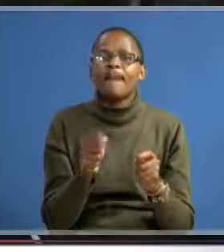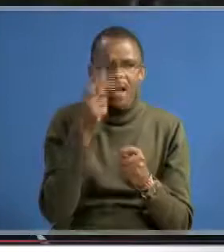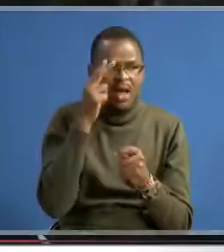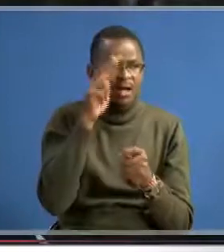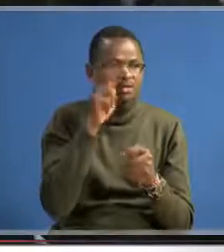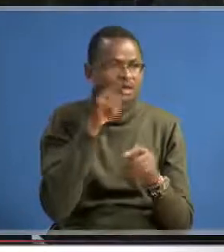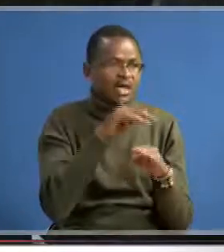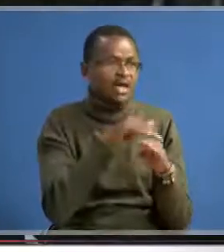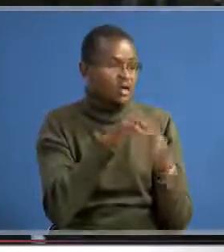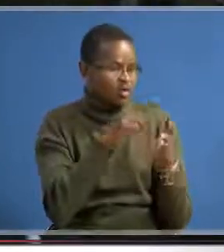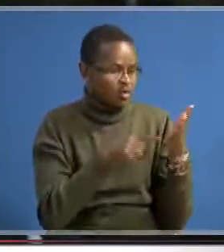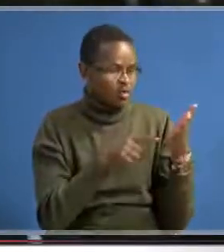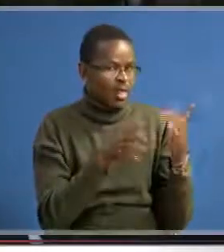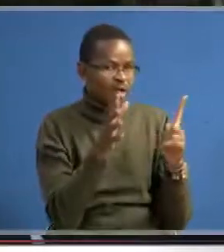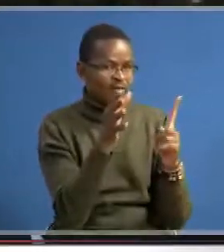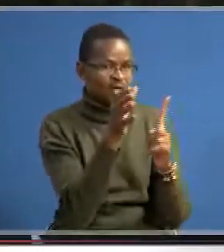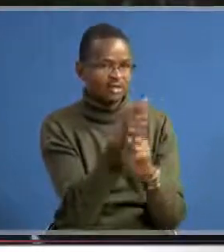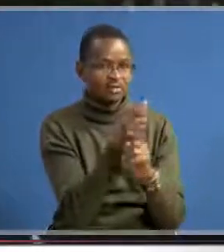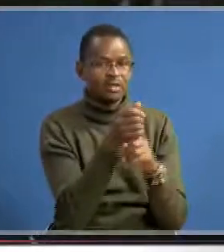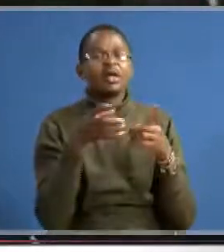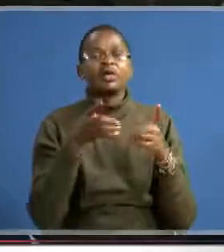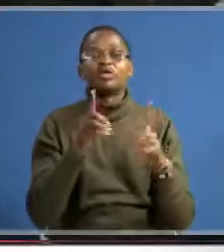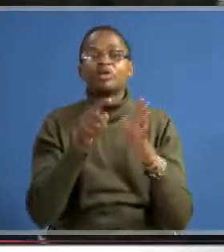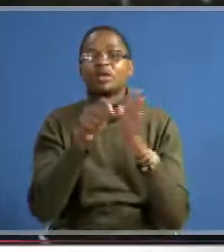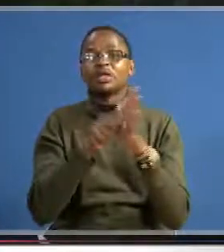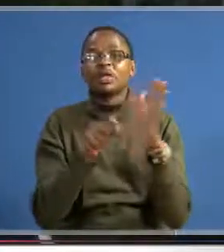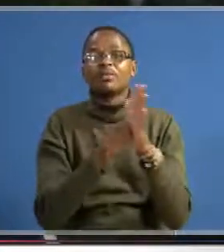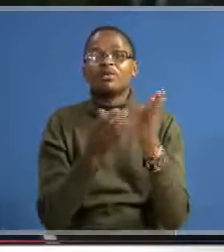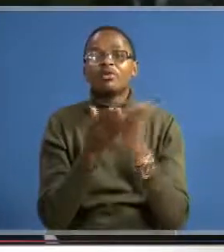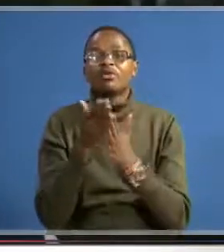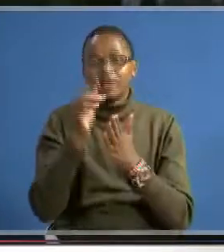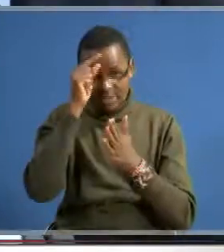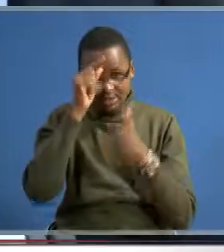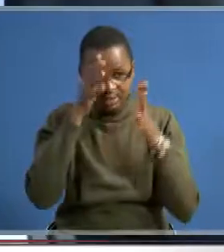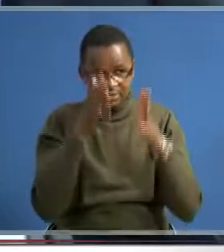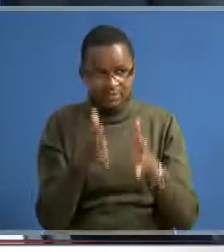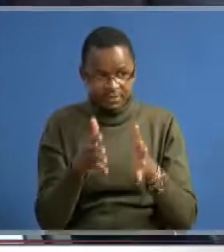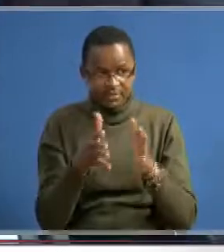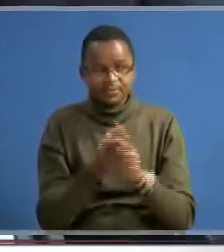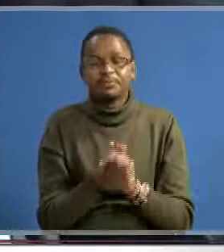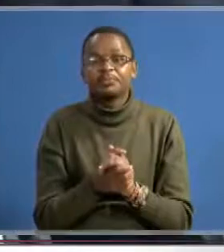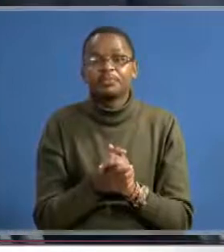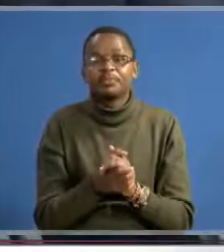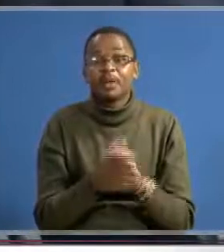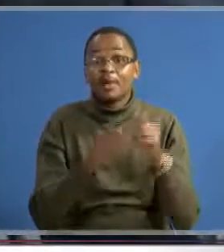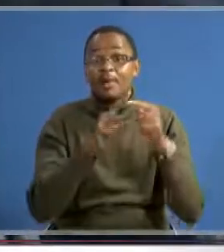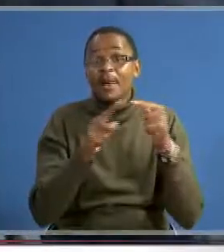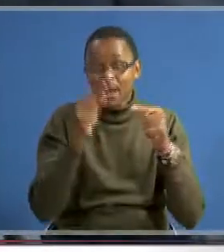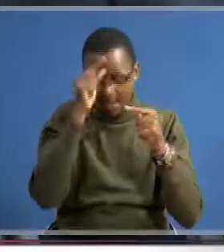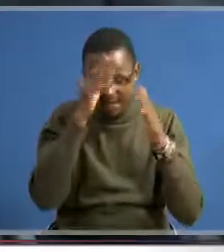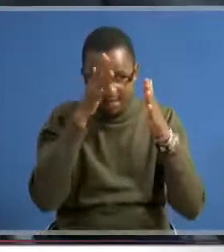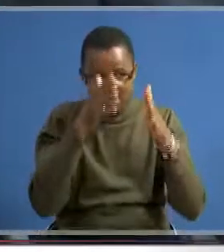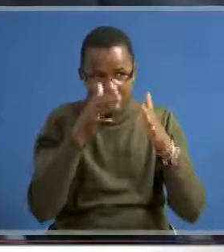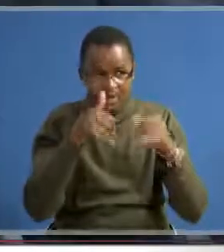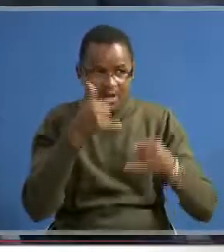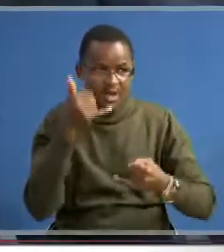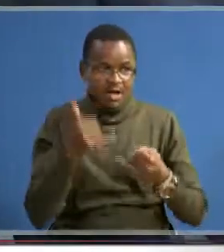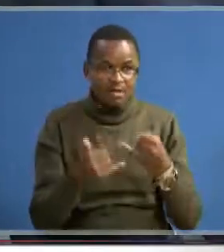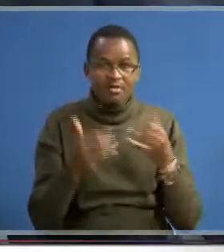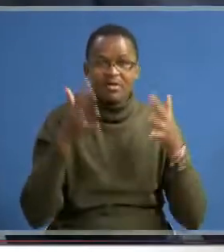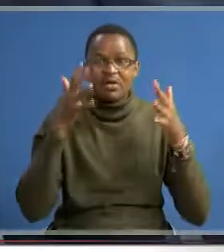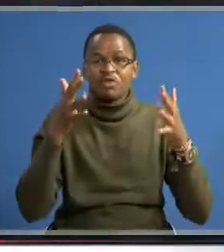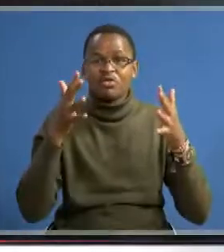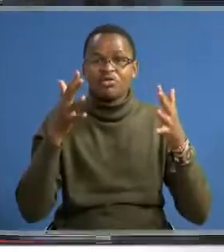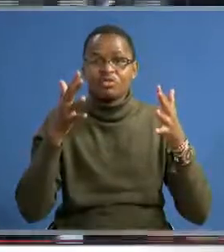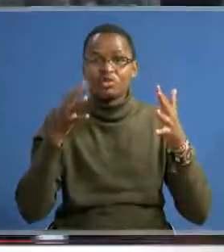looking at what they may have achieved during their terms of service as governors. Although some of the governors enjoyed huge